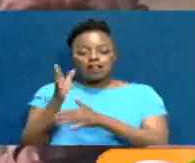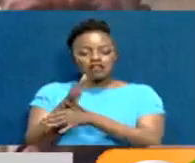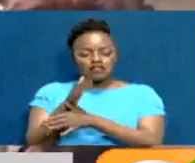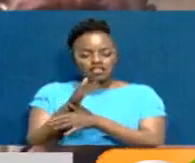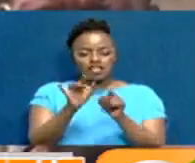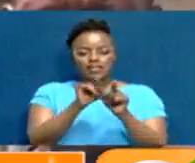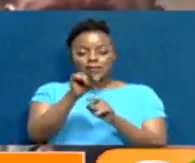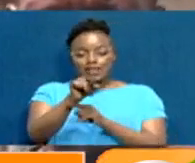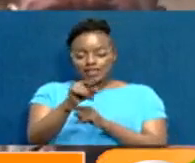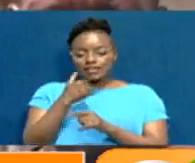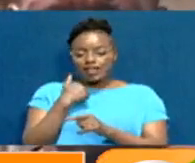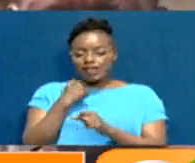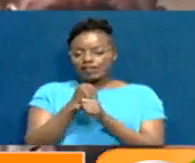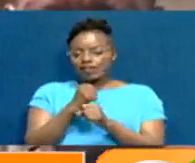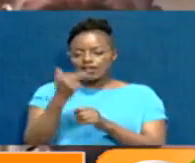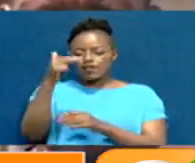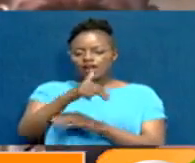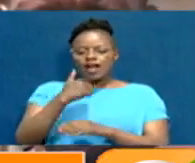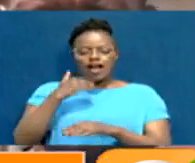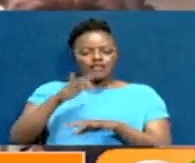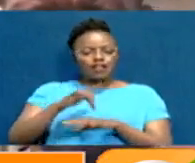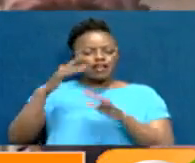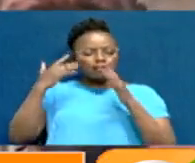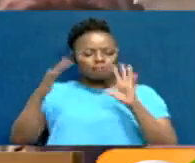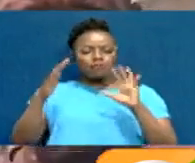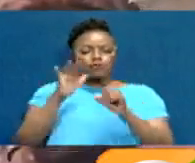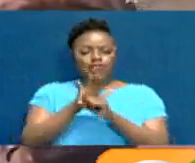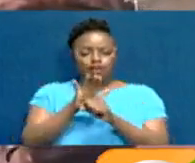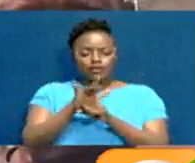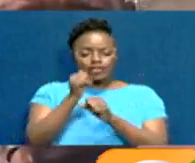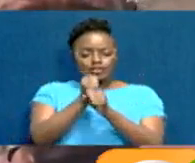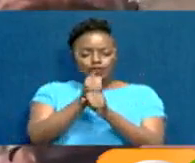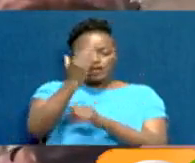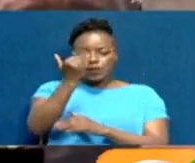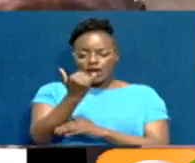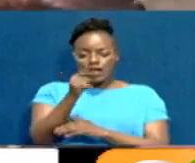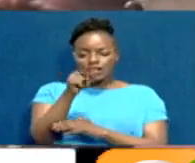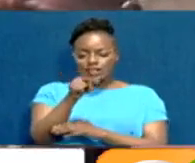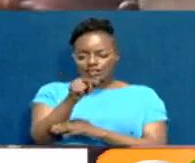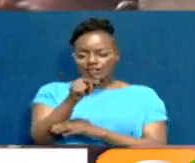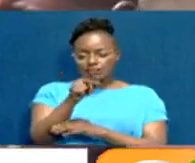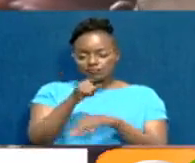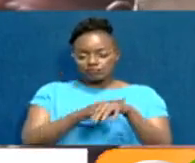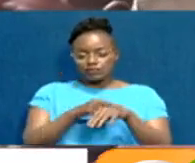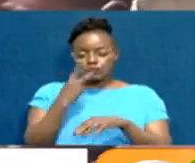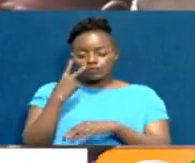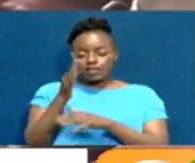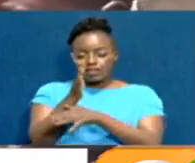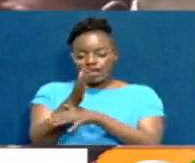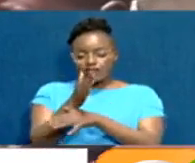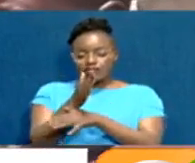Hii constant increase of fuel imeleta madhara sana kwa hii kazi yetu. Kwa sababu saa hii ukiangalia samaki